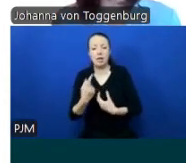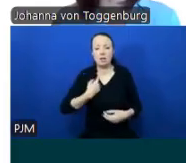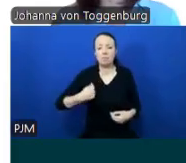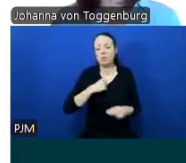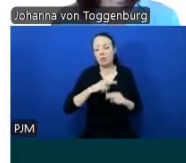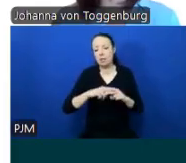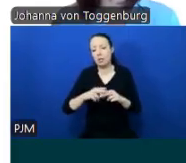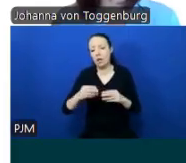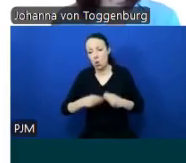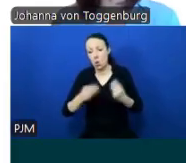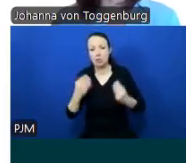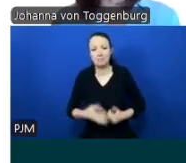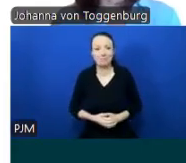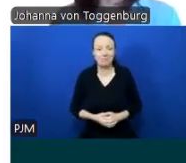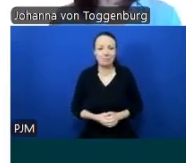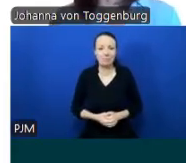participatory nature, if you like.